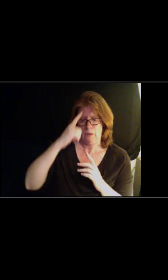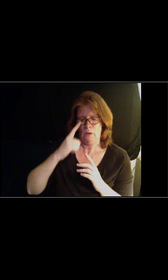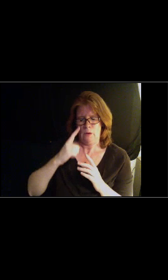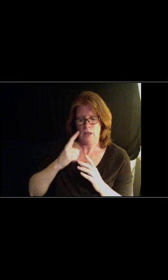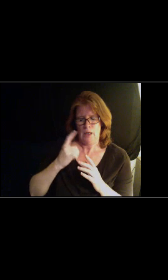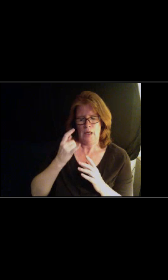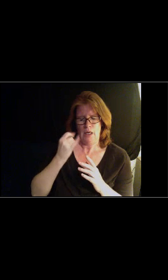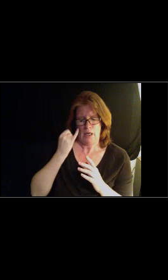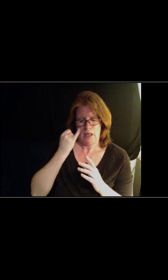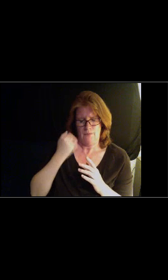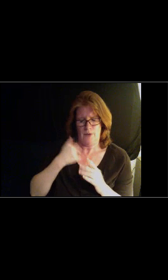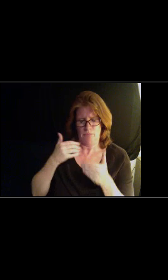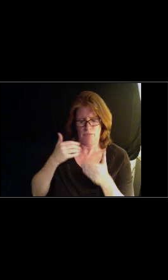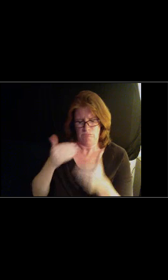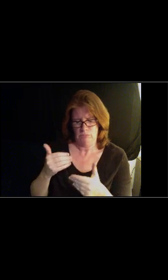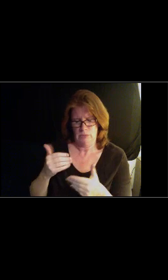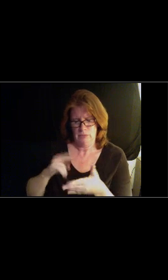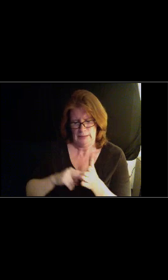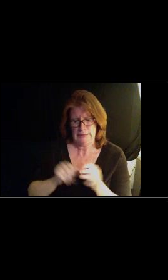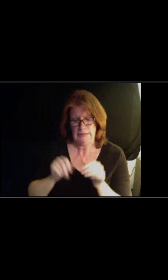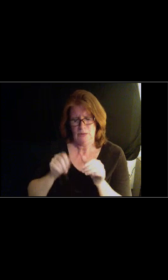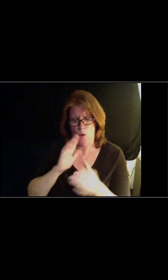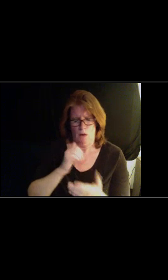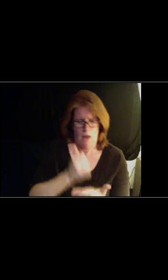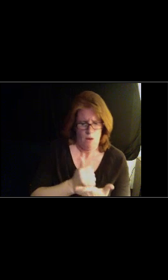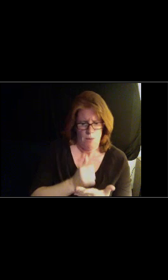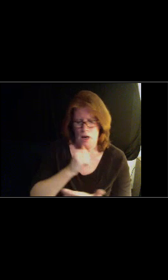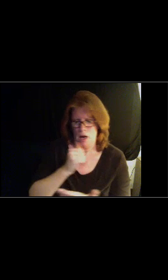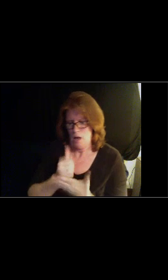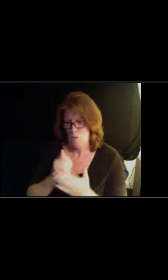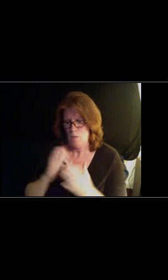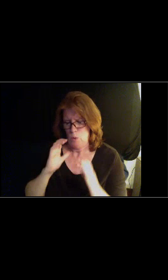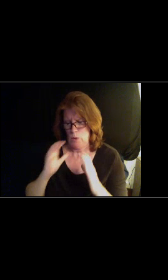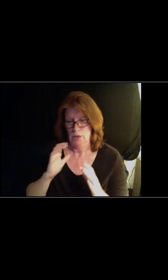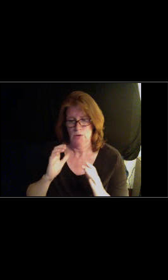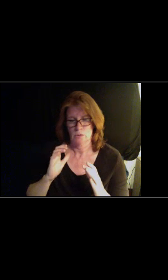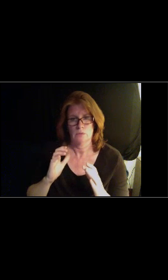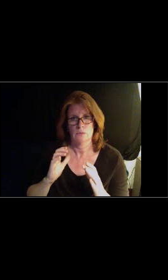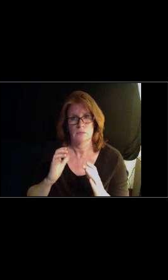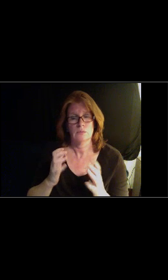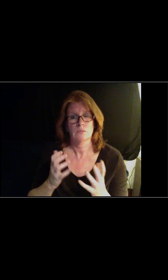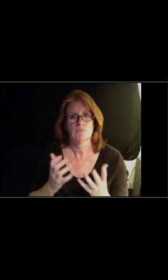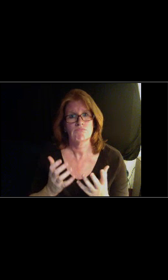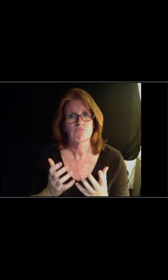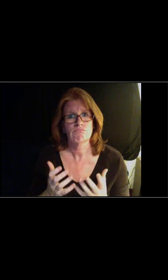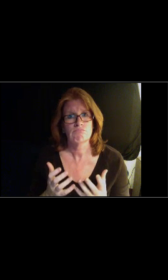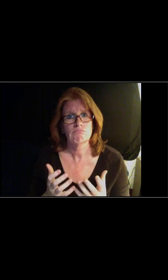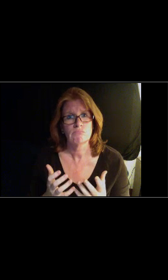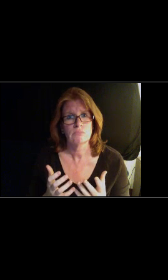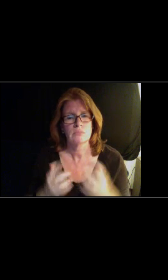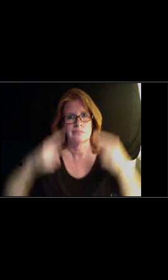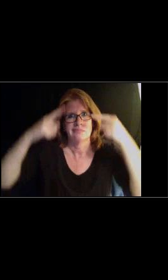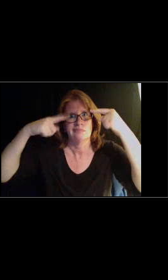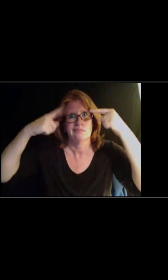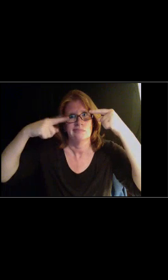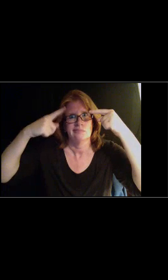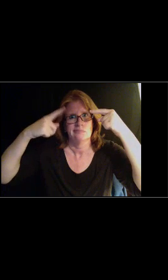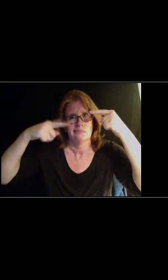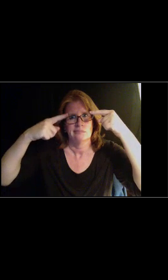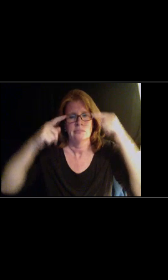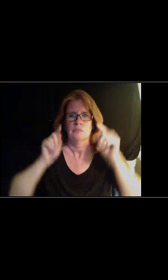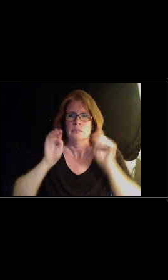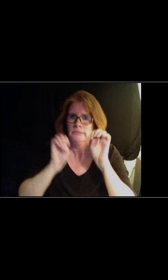us a question, rather than responding, not my role, can we look at it in a more broader sense of